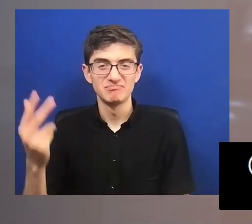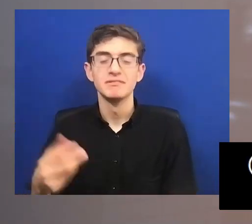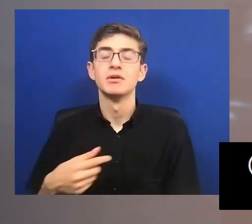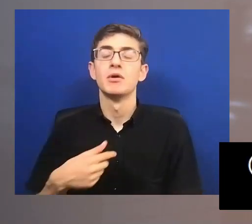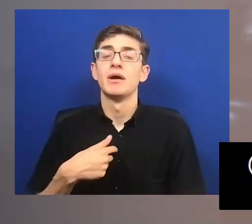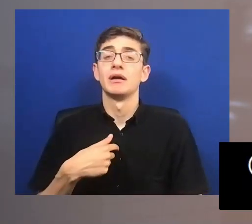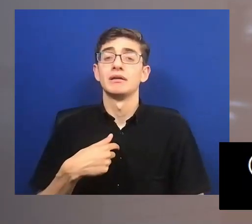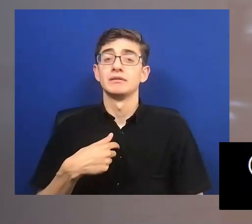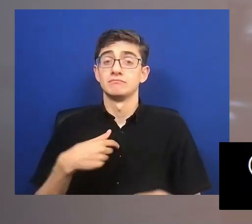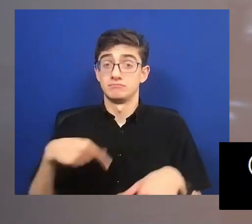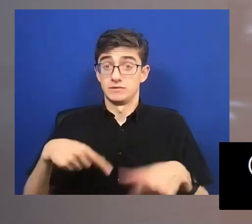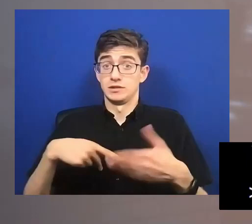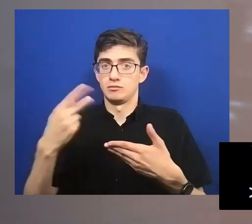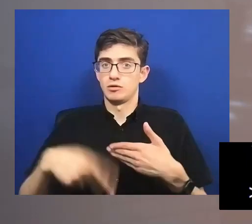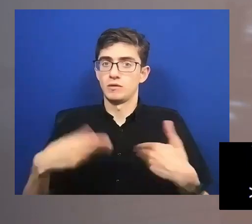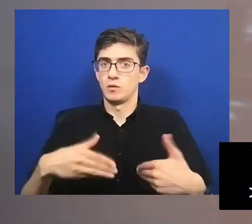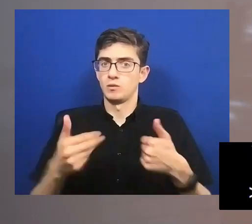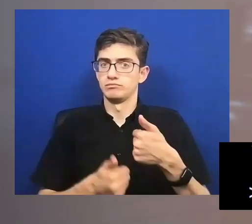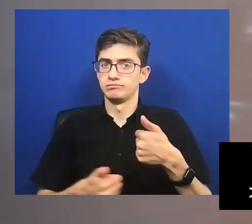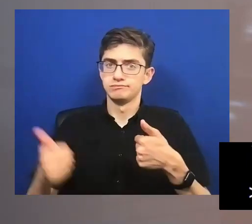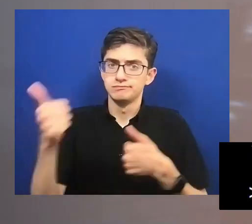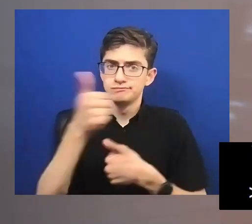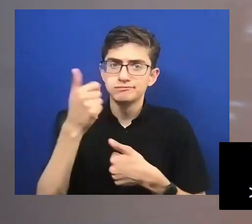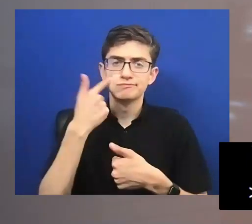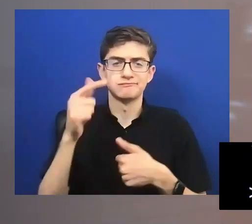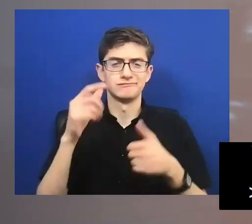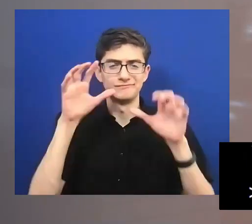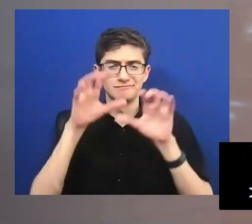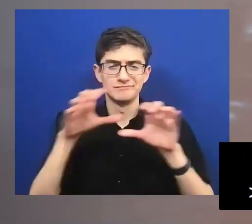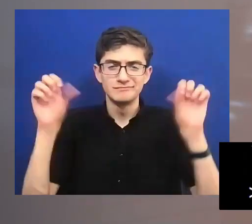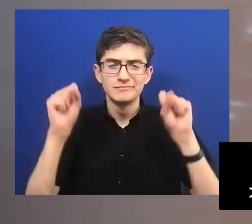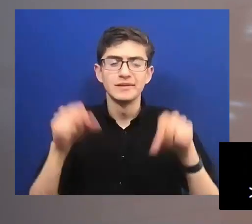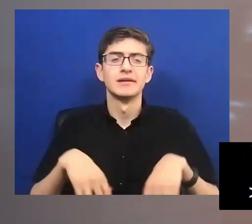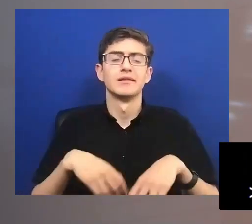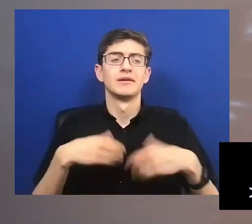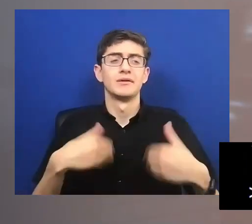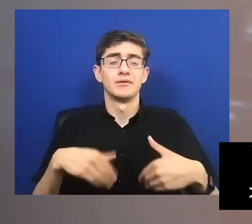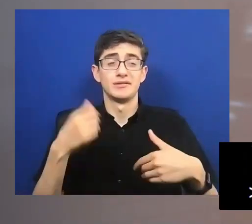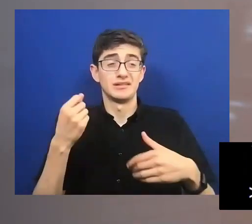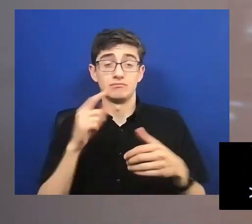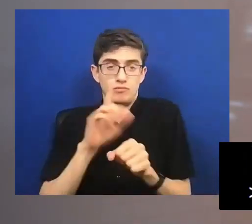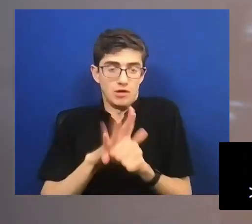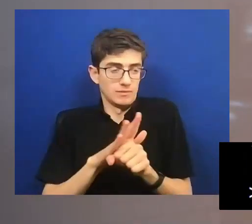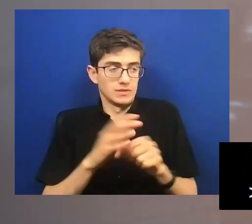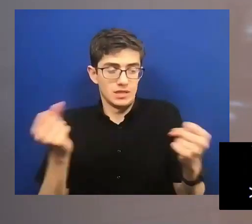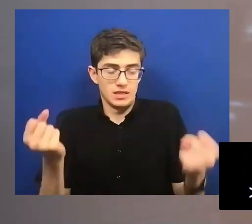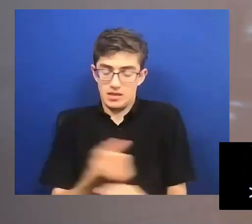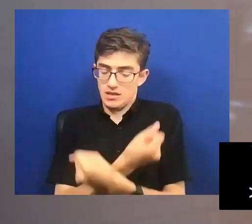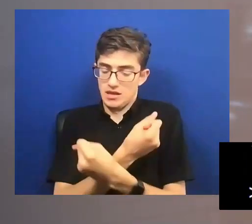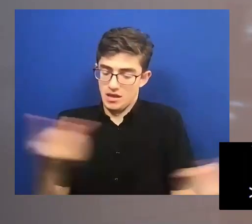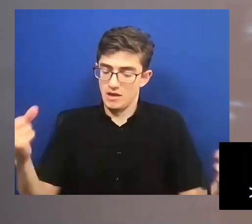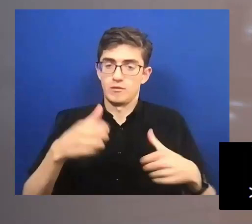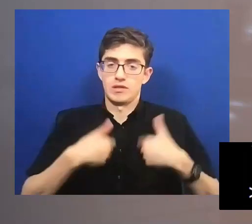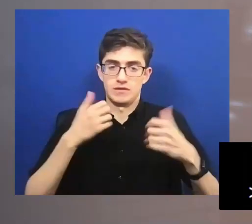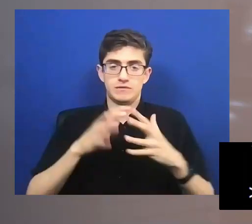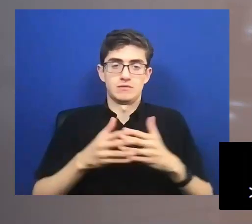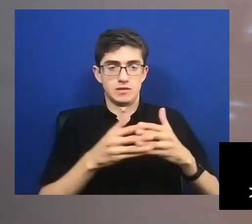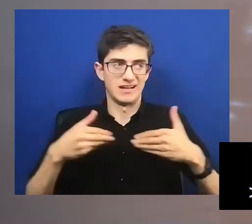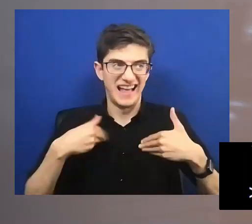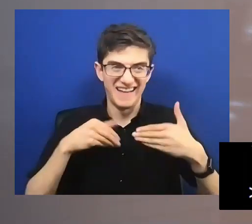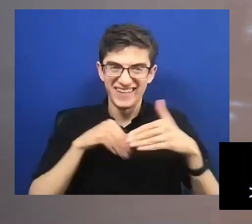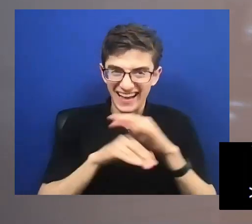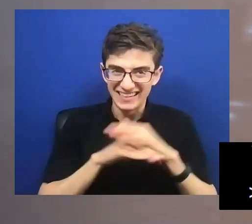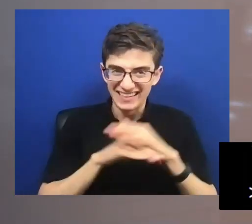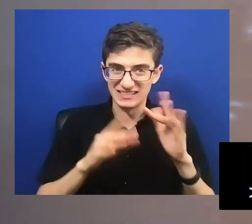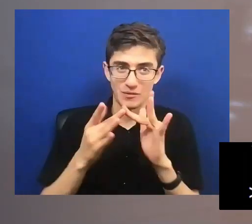to bring, to connect everyone in America, every business and residence to affordable, reliable, high-speed internet. Not too much